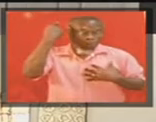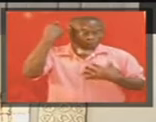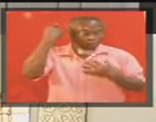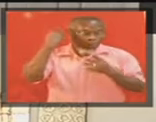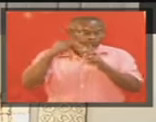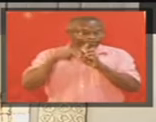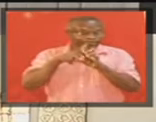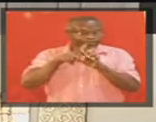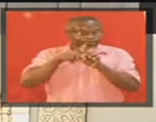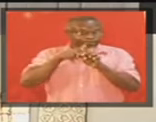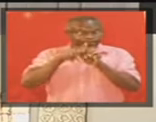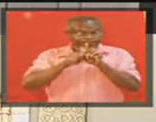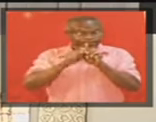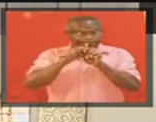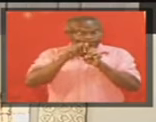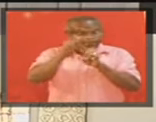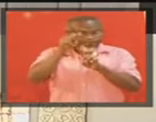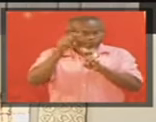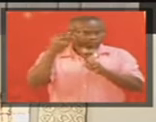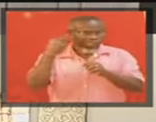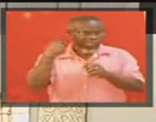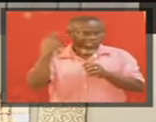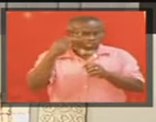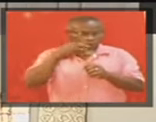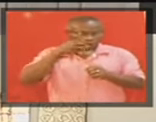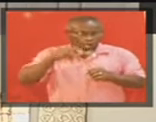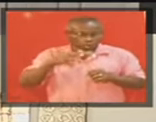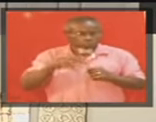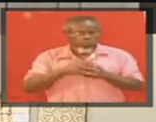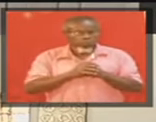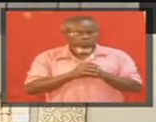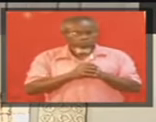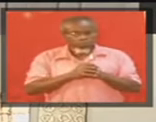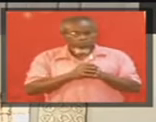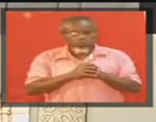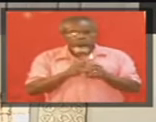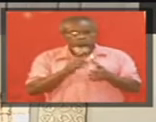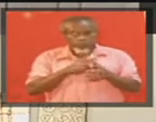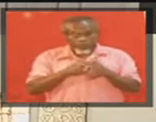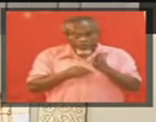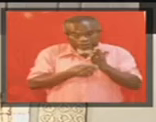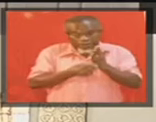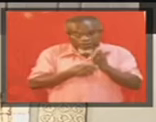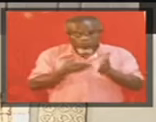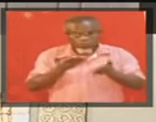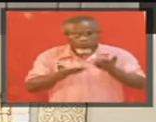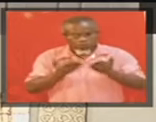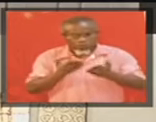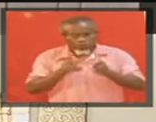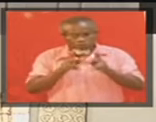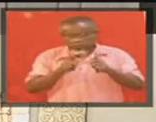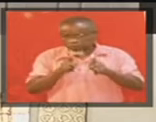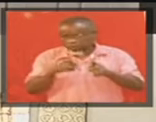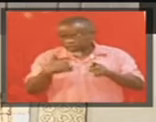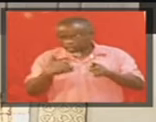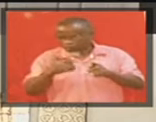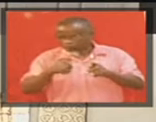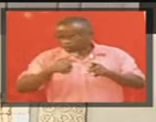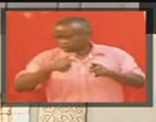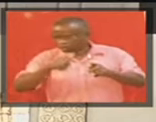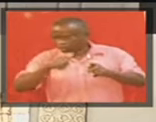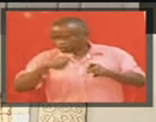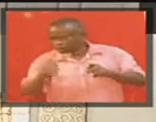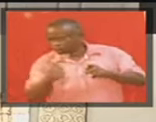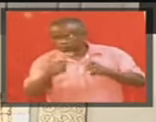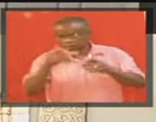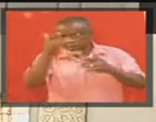consistent coughing. Those symptoms, along with the fact that that person may have some one of the comorbidities that the CMO just mentioned,